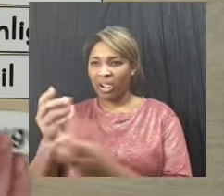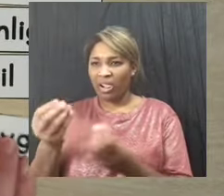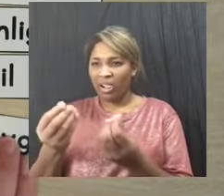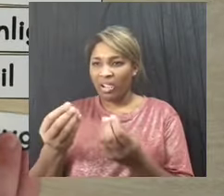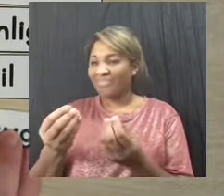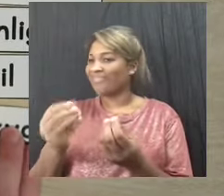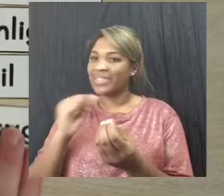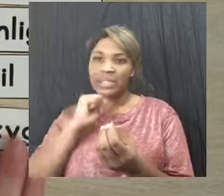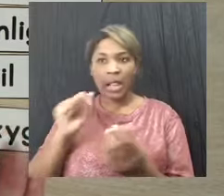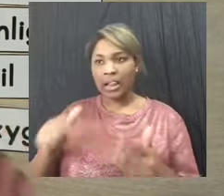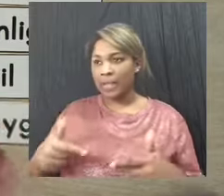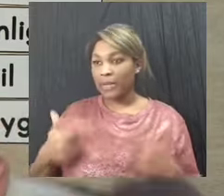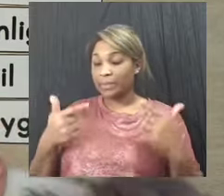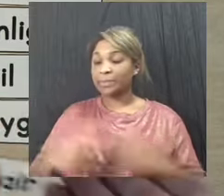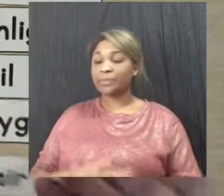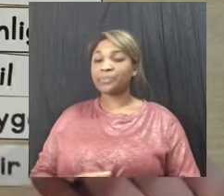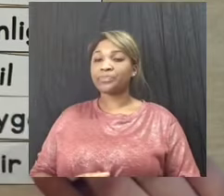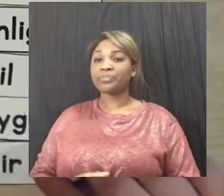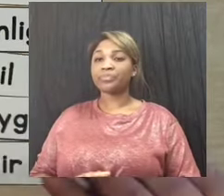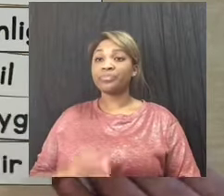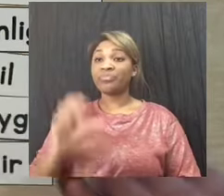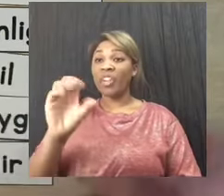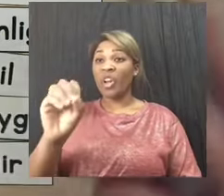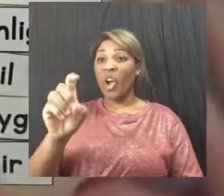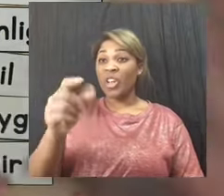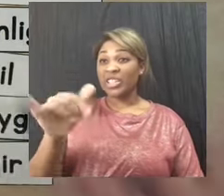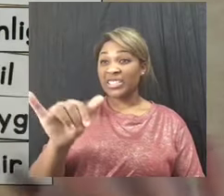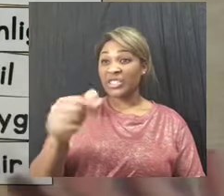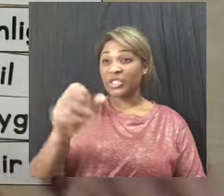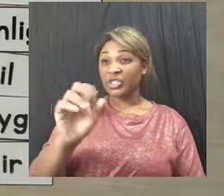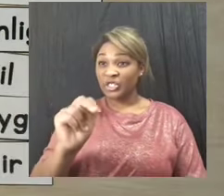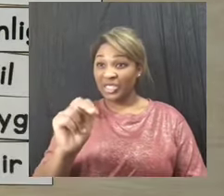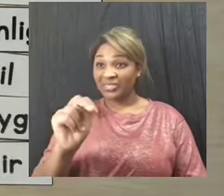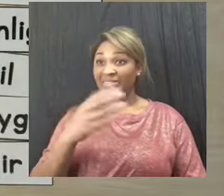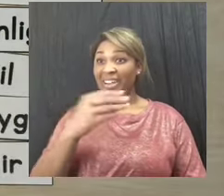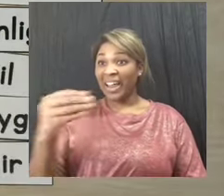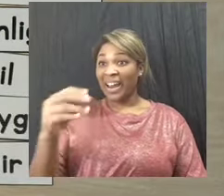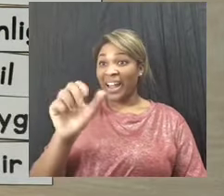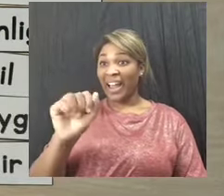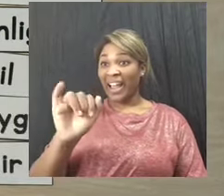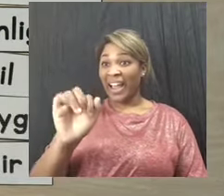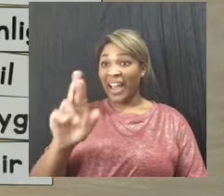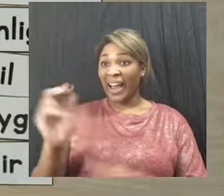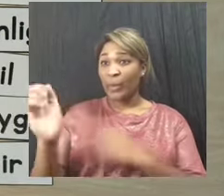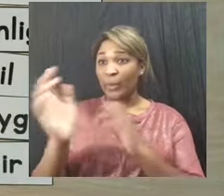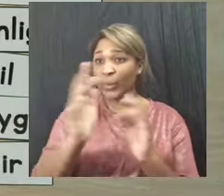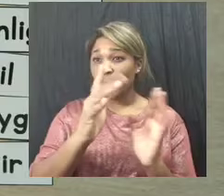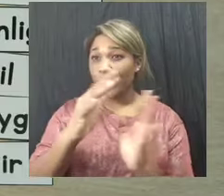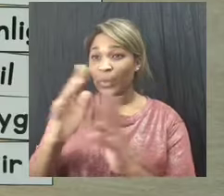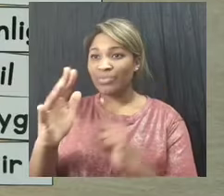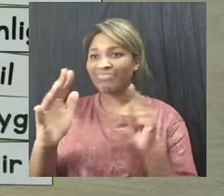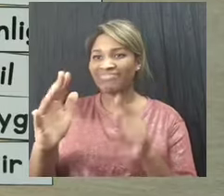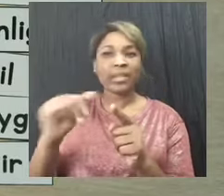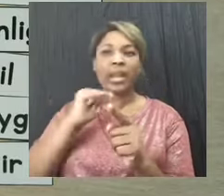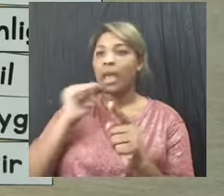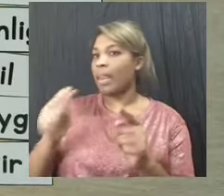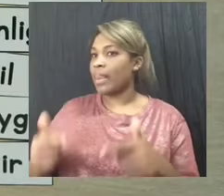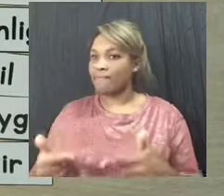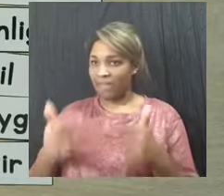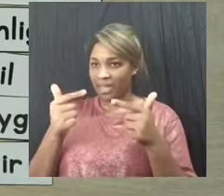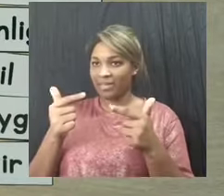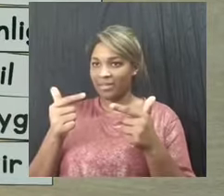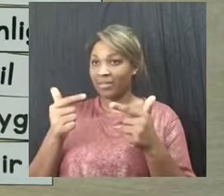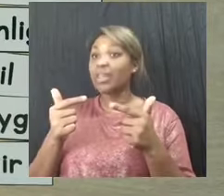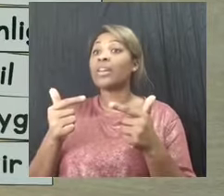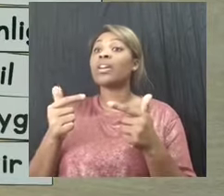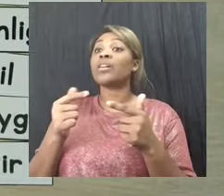The oxygen and the air, these are all non-living things that we would find in